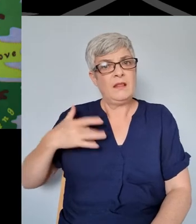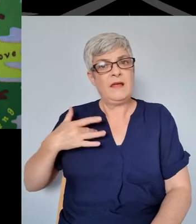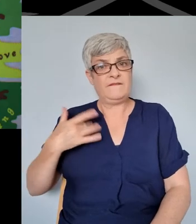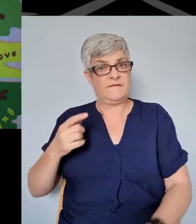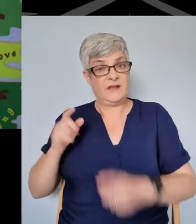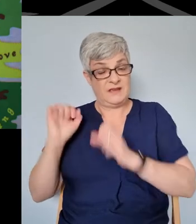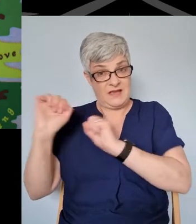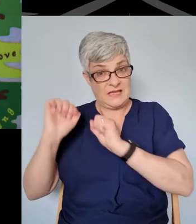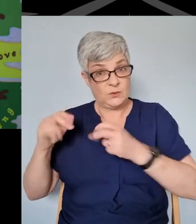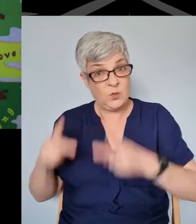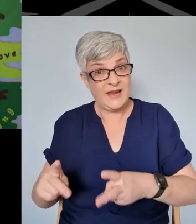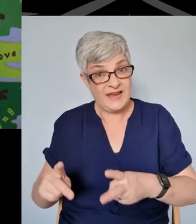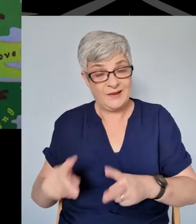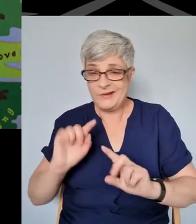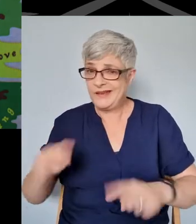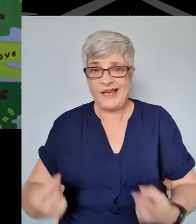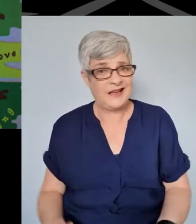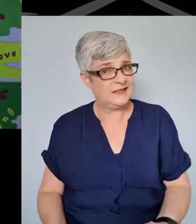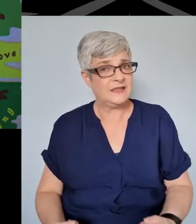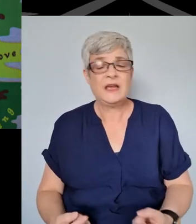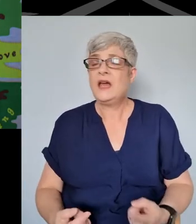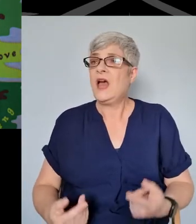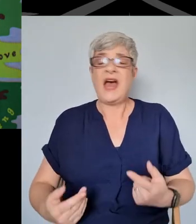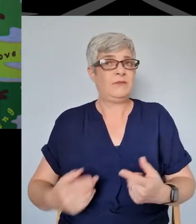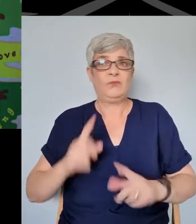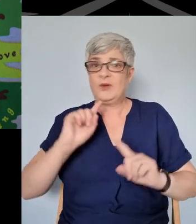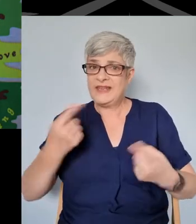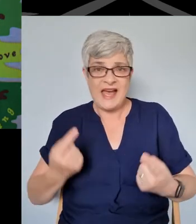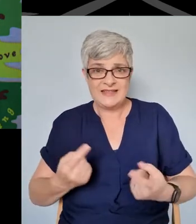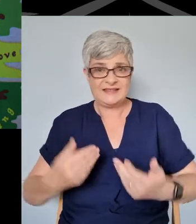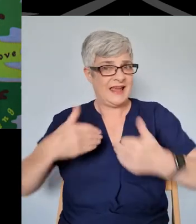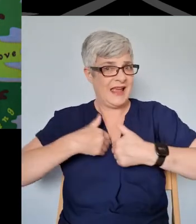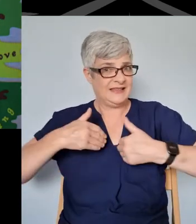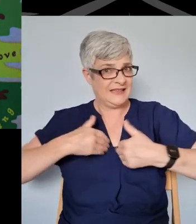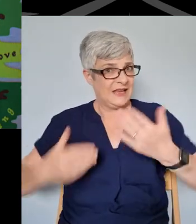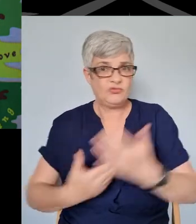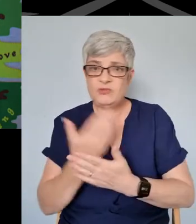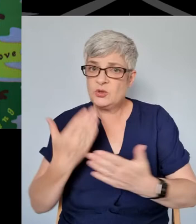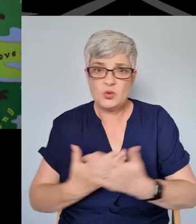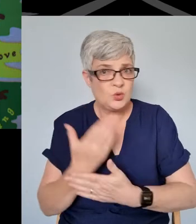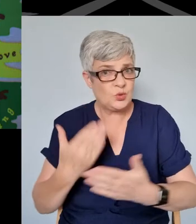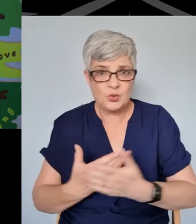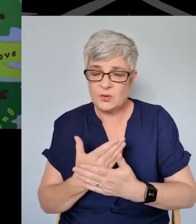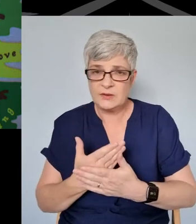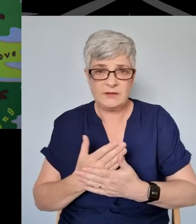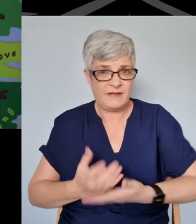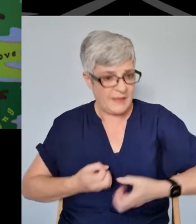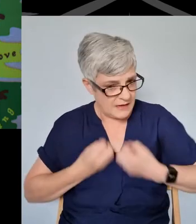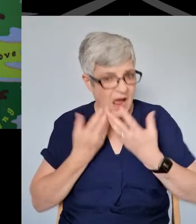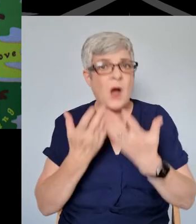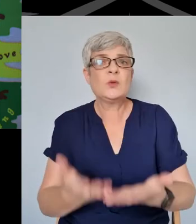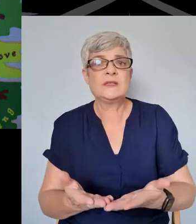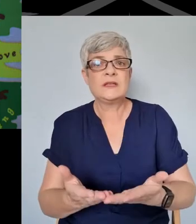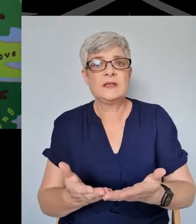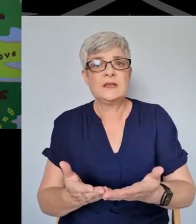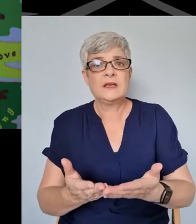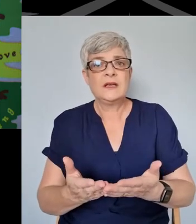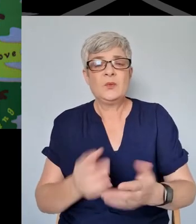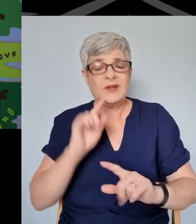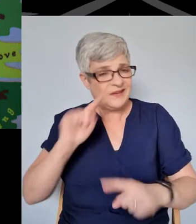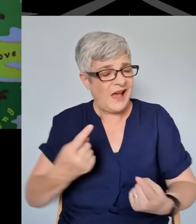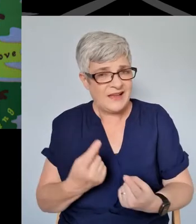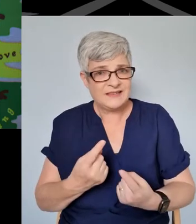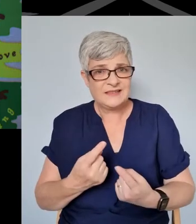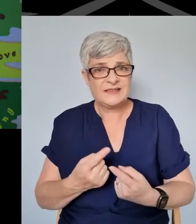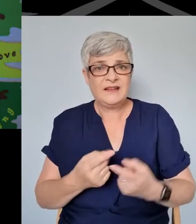it's beyond us to renew ourselves inside out, beyond us to bring new life where there is death.